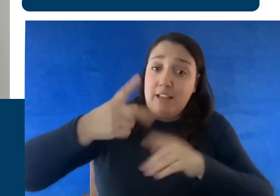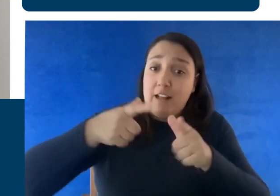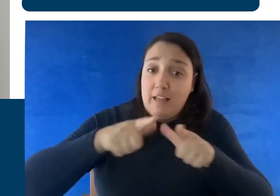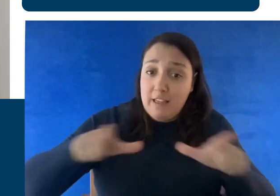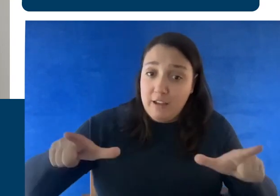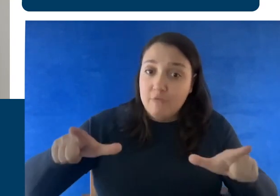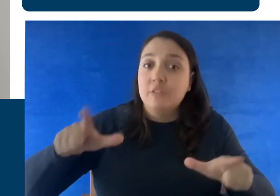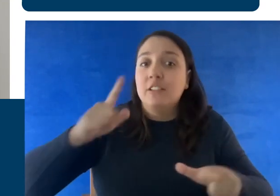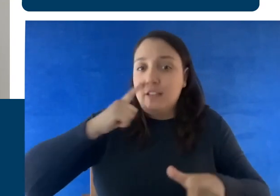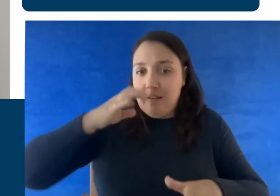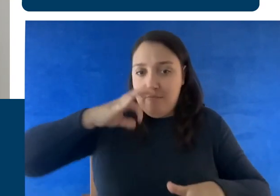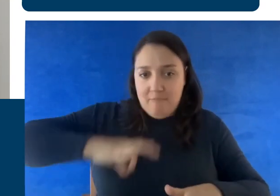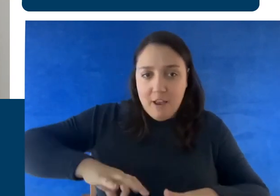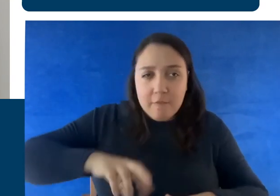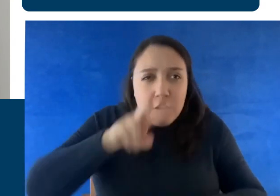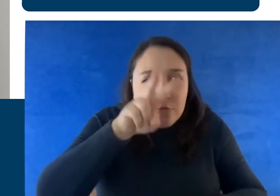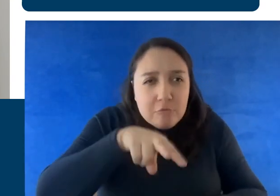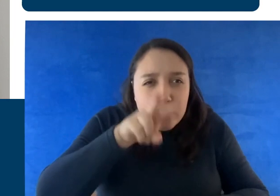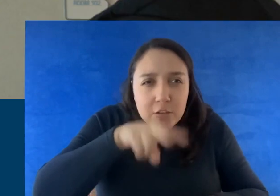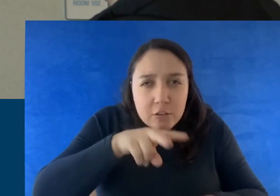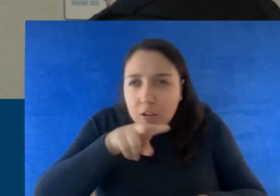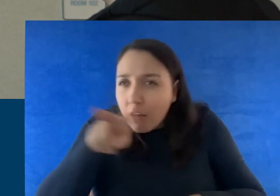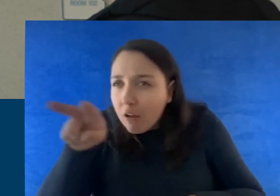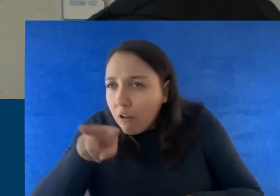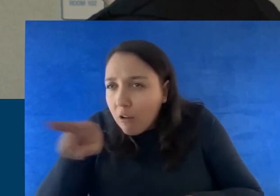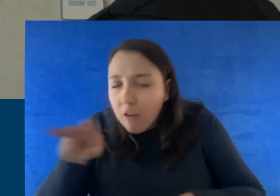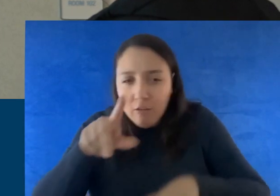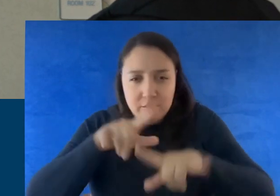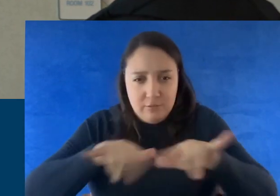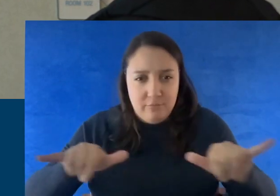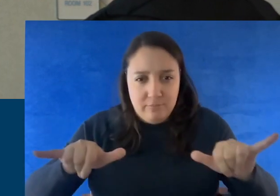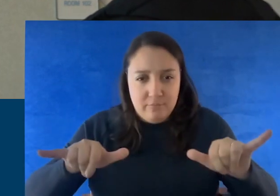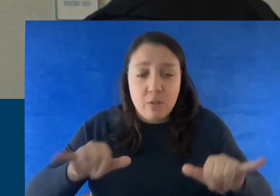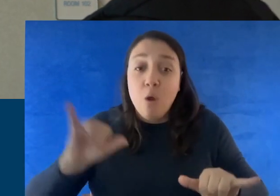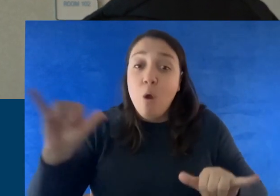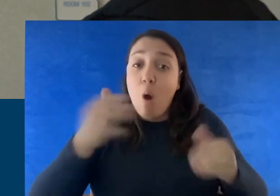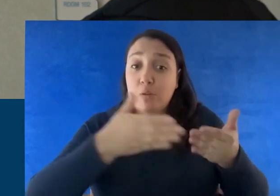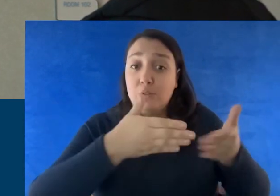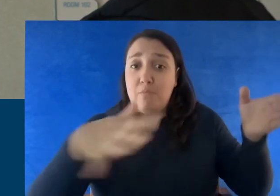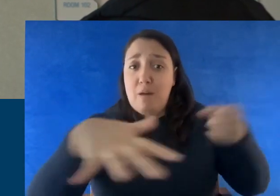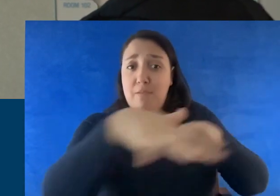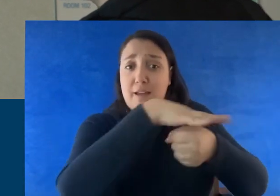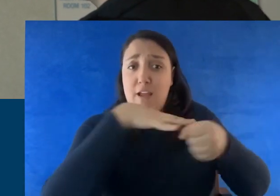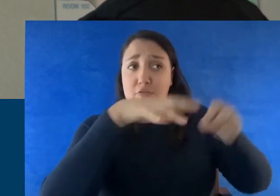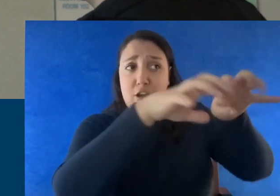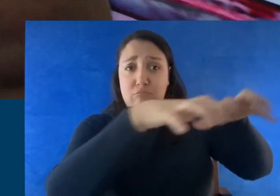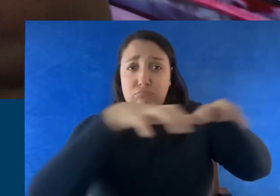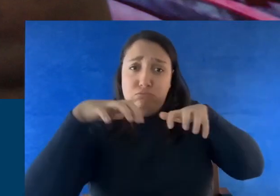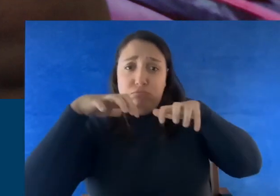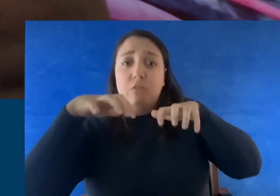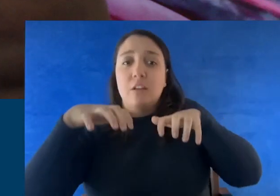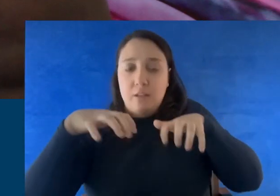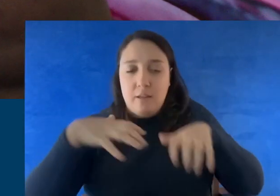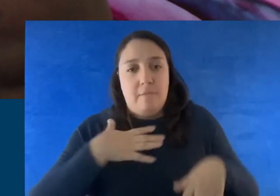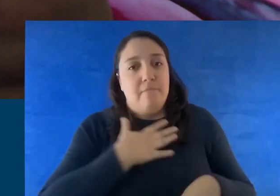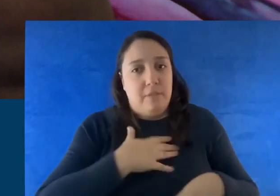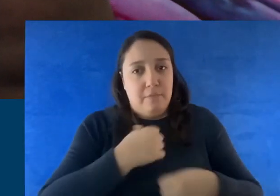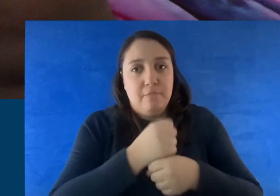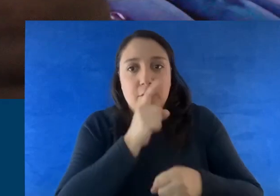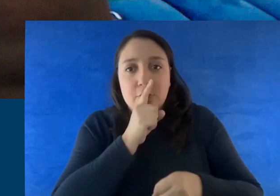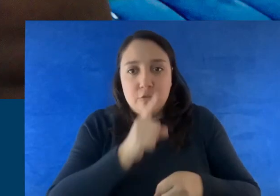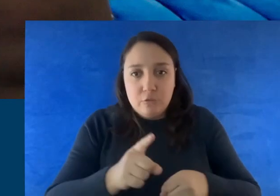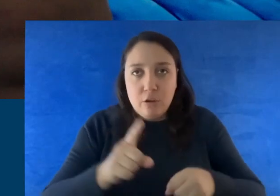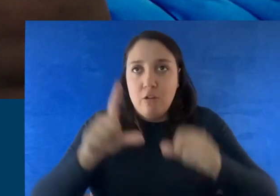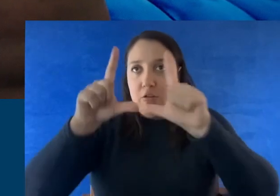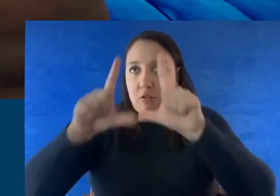along with the spoken words. In public spaces with televisions and videos playing, make sure the captions are